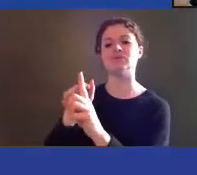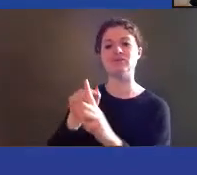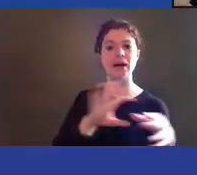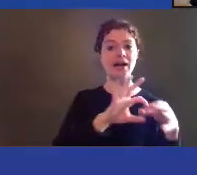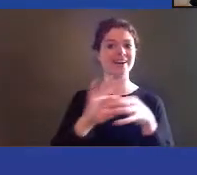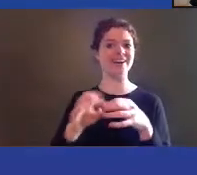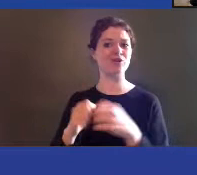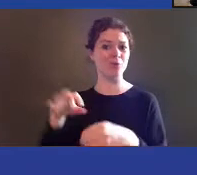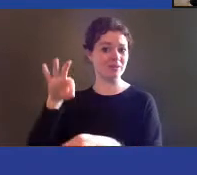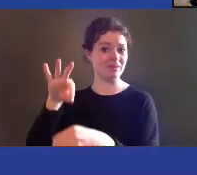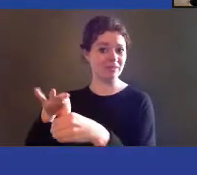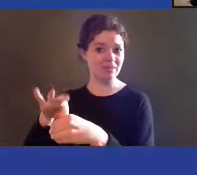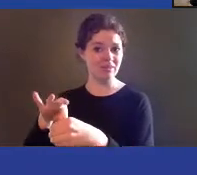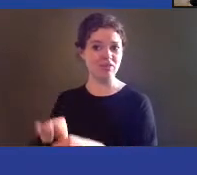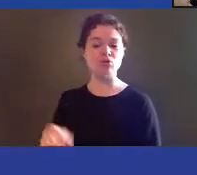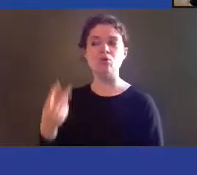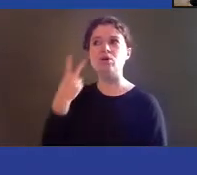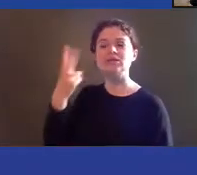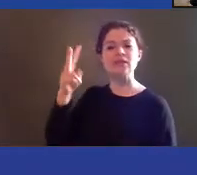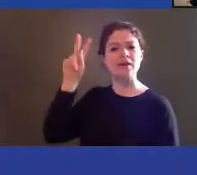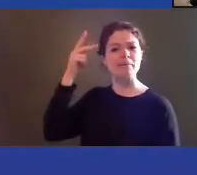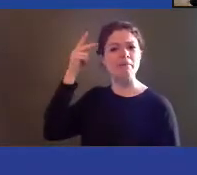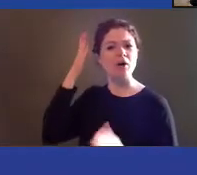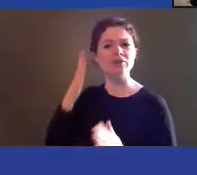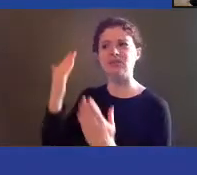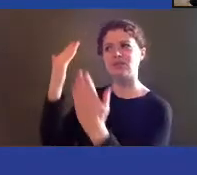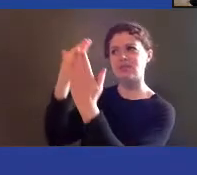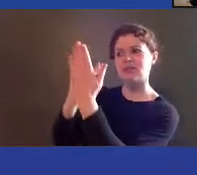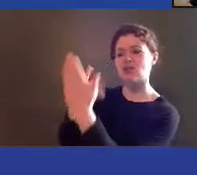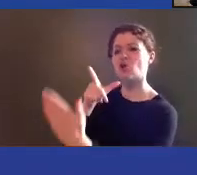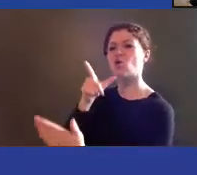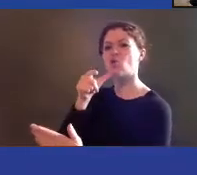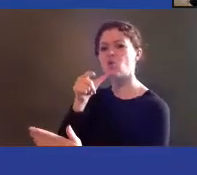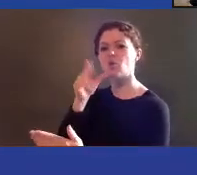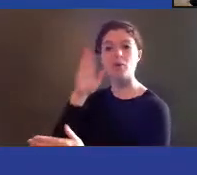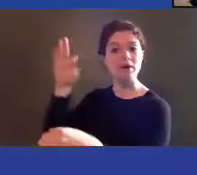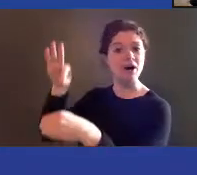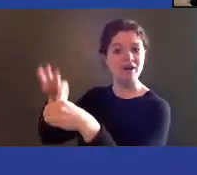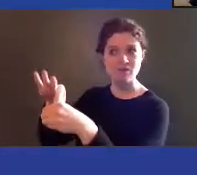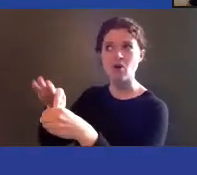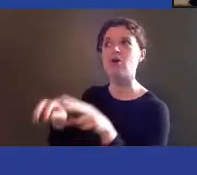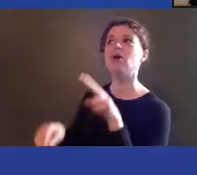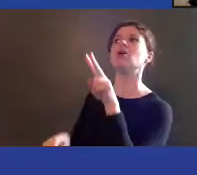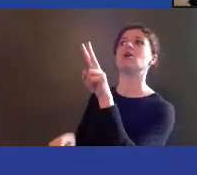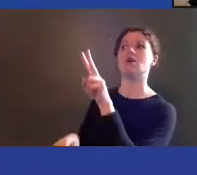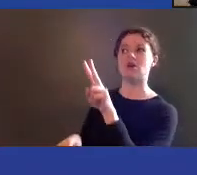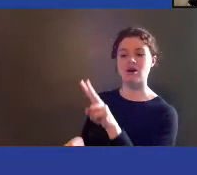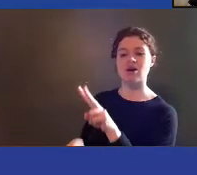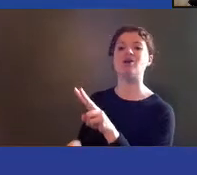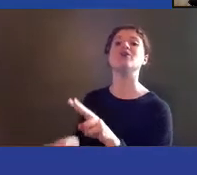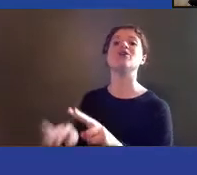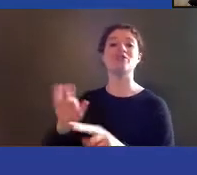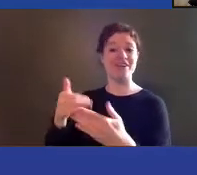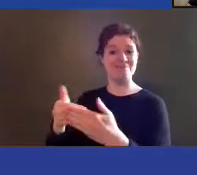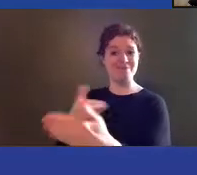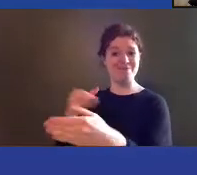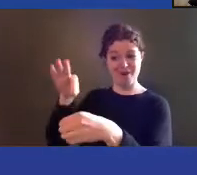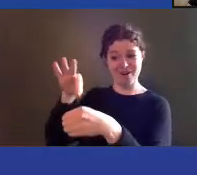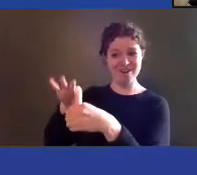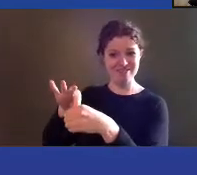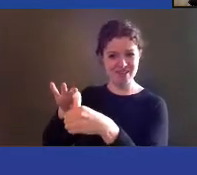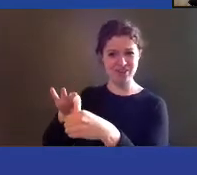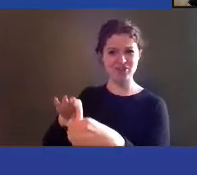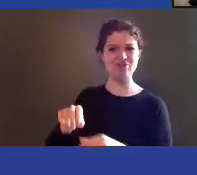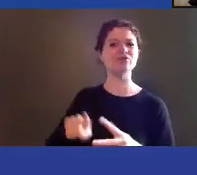that connect to your central issues. So the lead up to election seasons can serve as a great time to